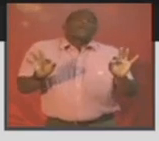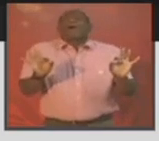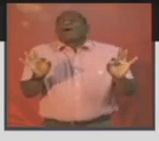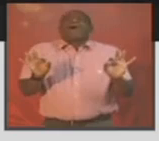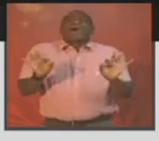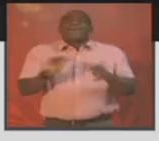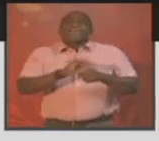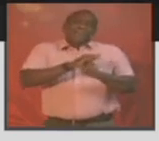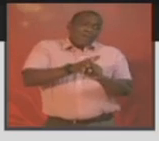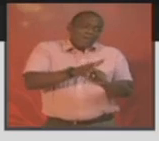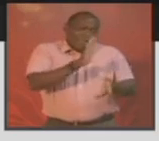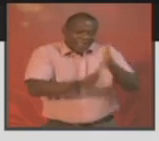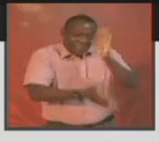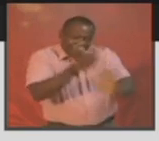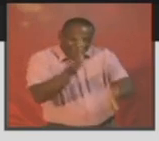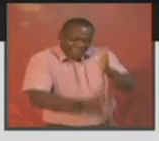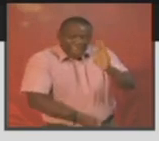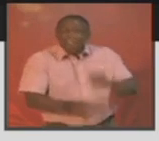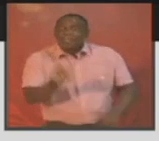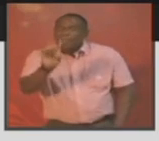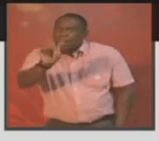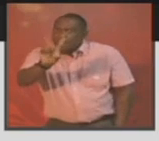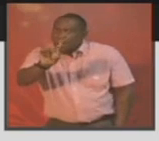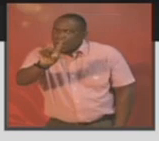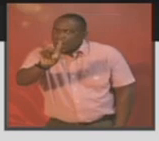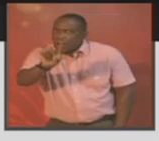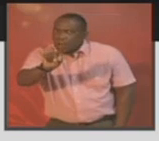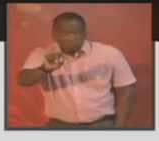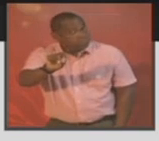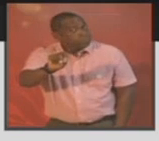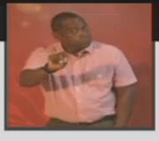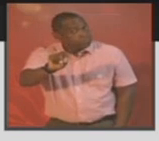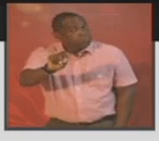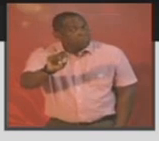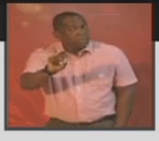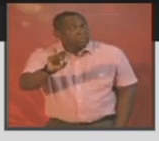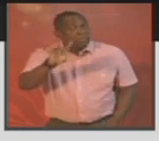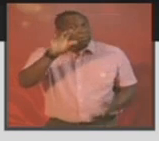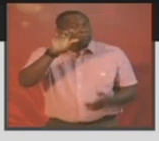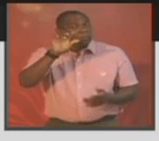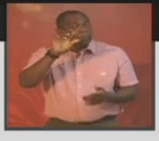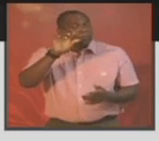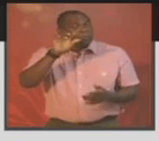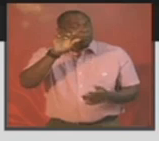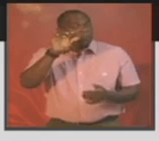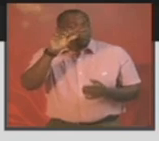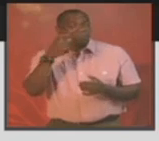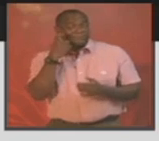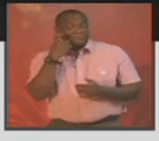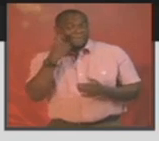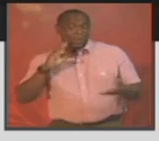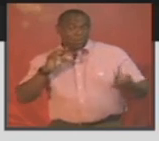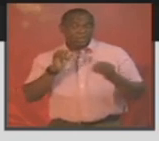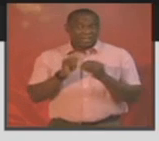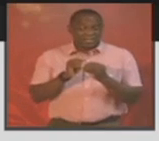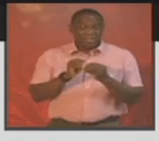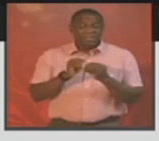to February 26th, we will have recorded 554 cases of COVID for